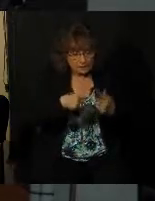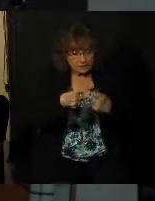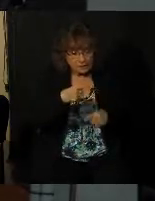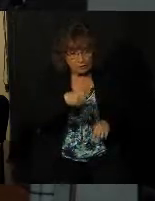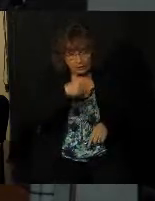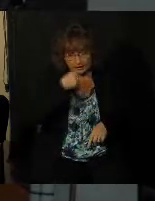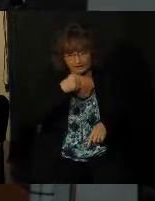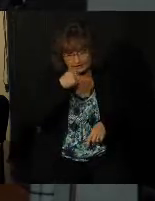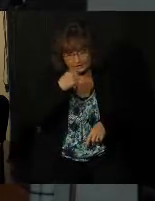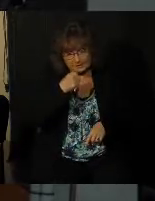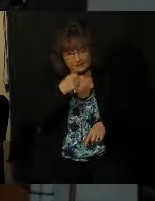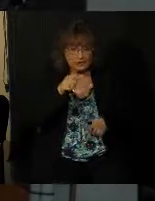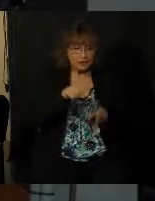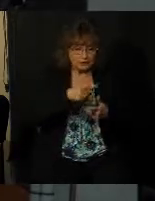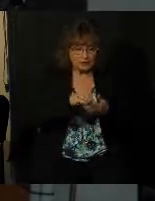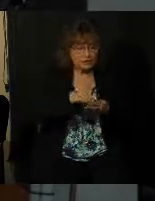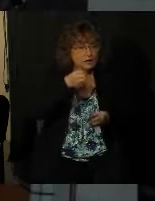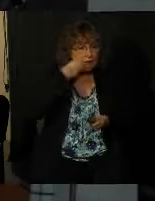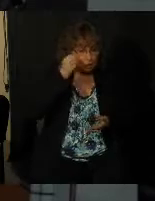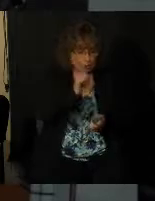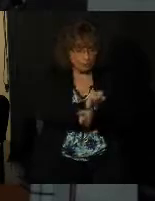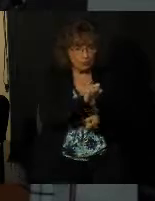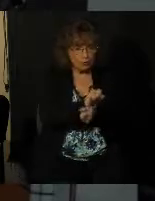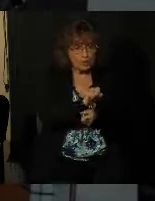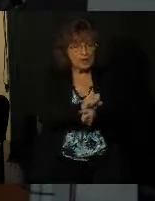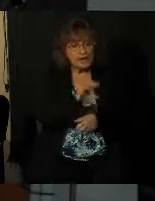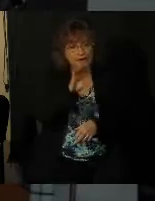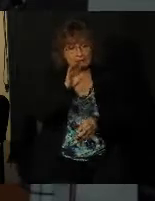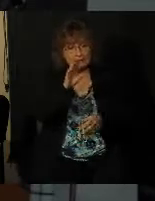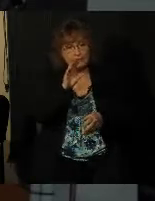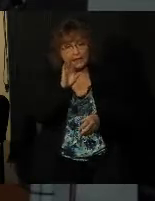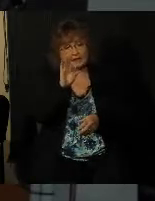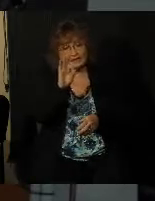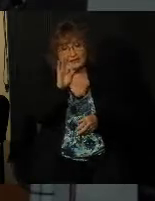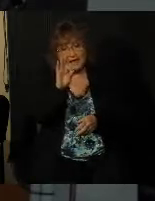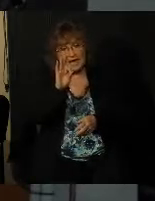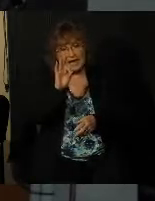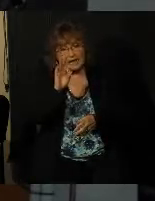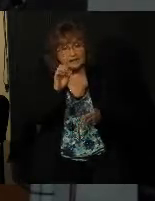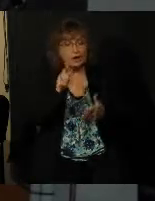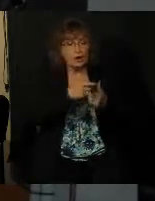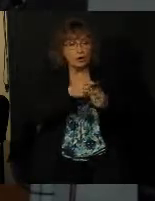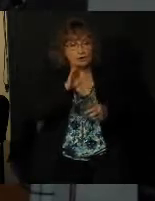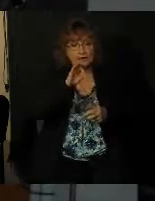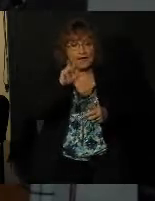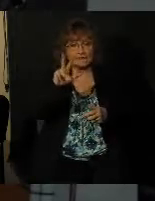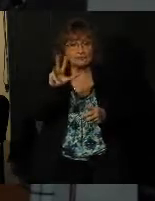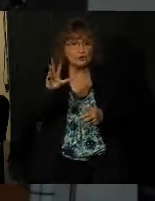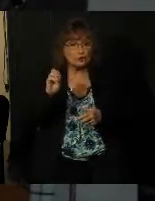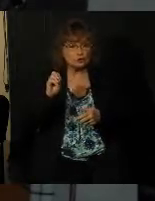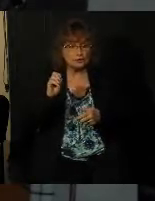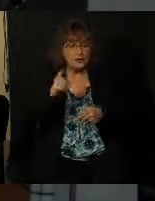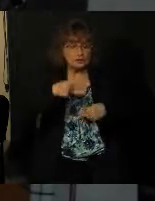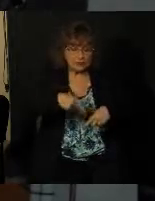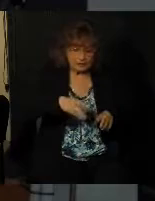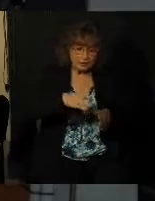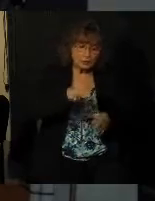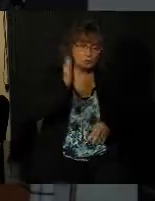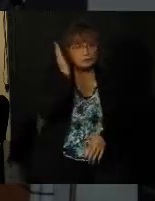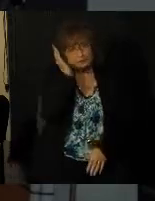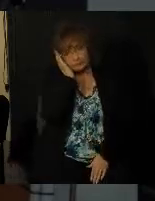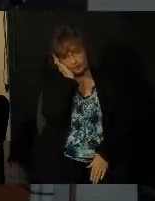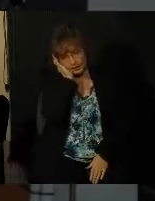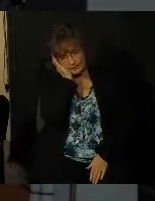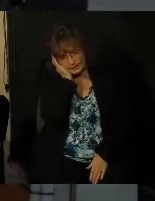whatever. And then by 9 o'clock and 9:30, lights out, back at it again. See, we don't want more rules. We want control. How do you get